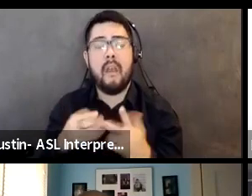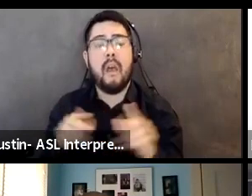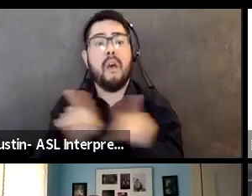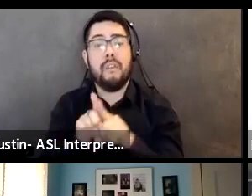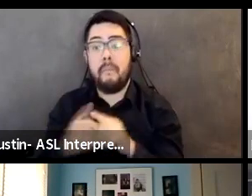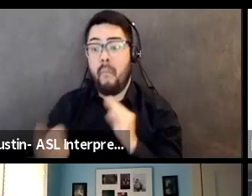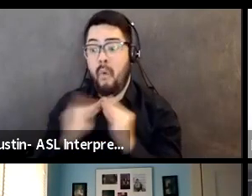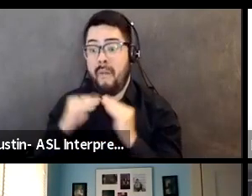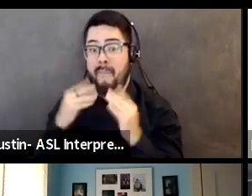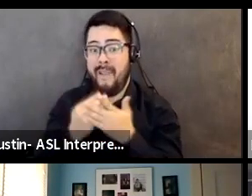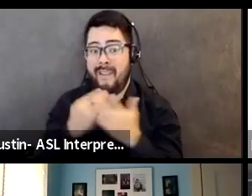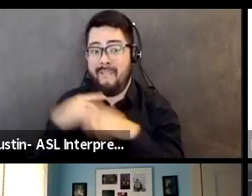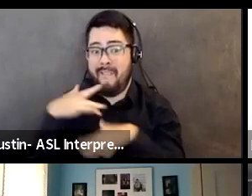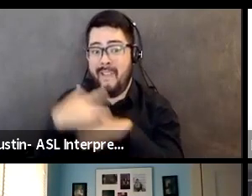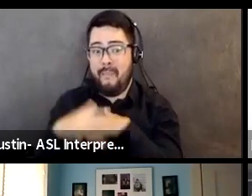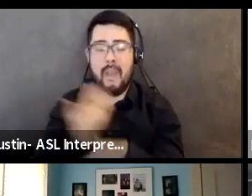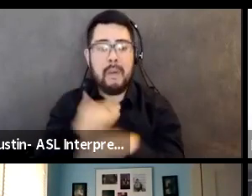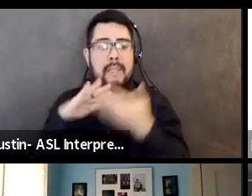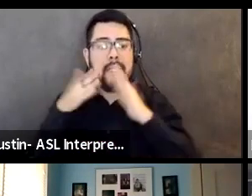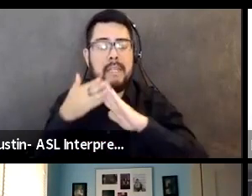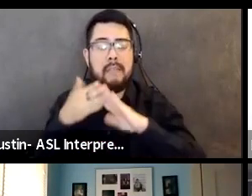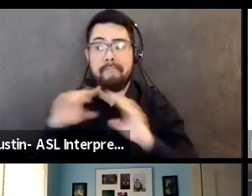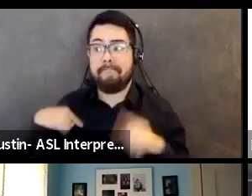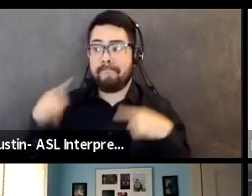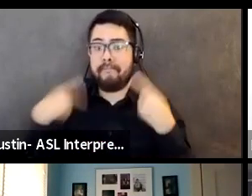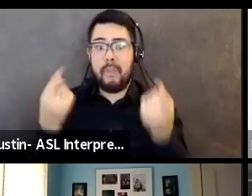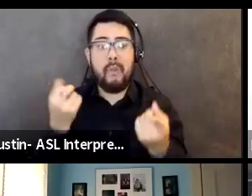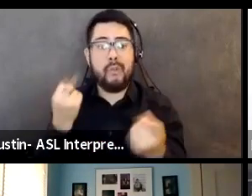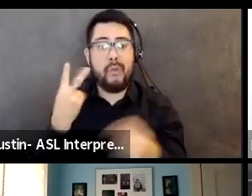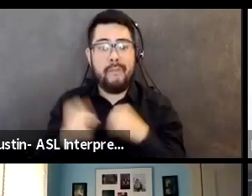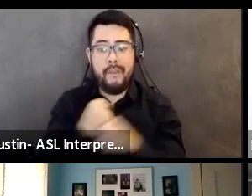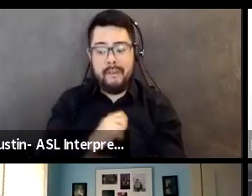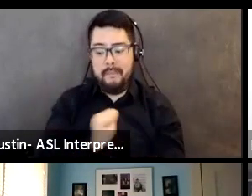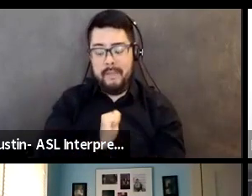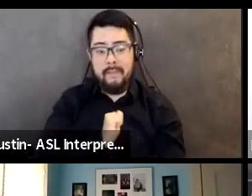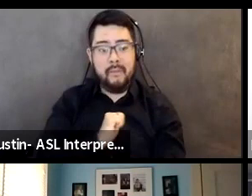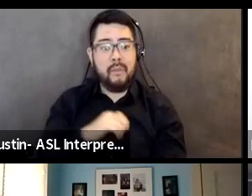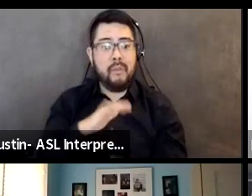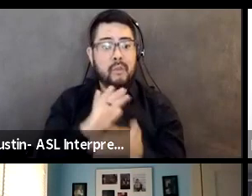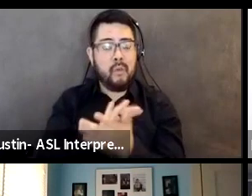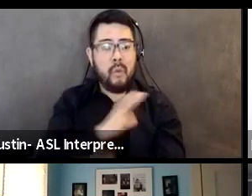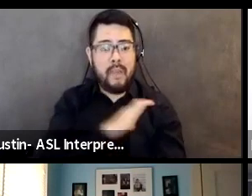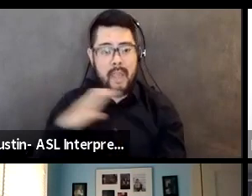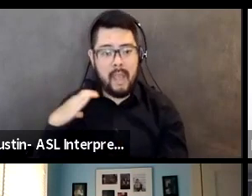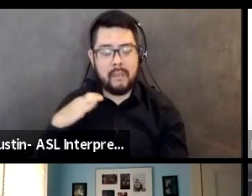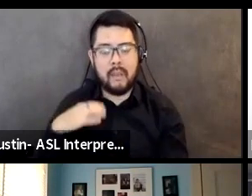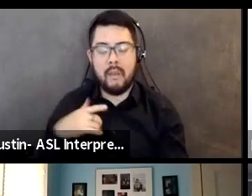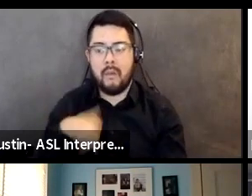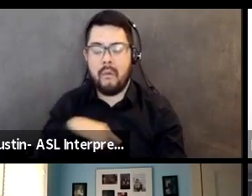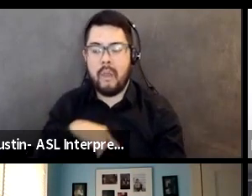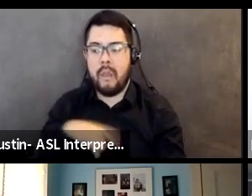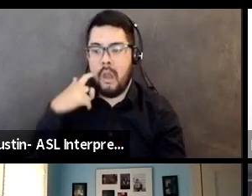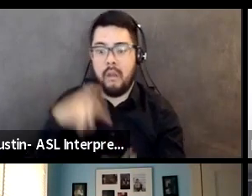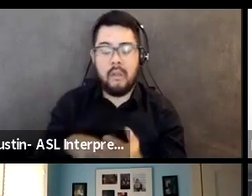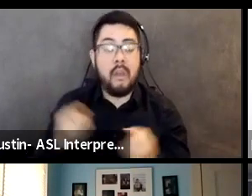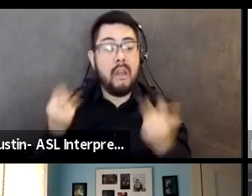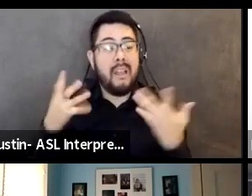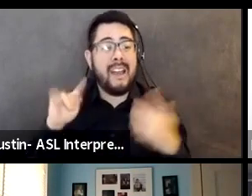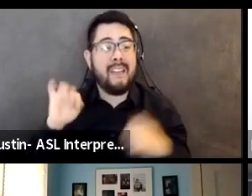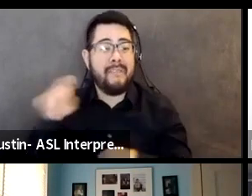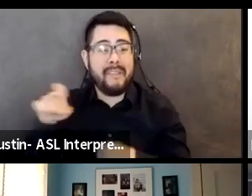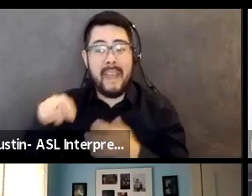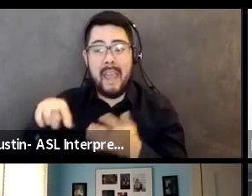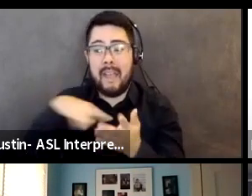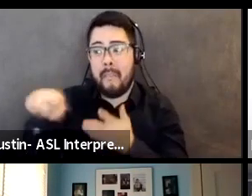city over my 12 years on the local school council we have witnessed a remarkable amount of tax paying families being lost to the